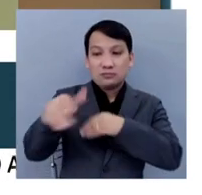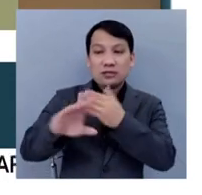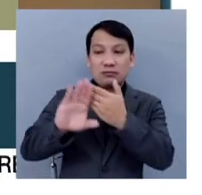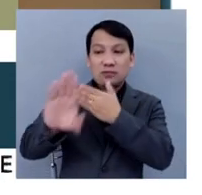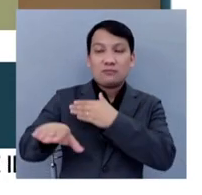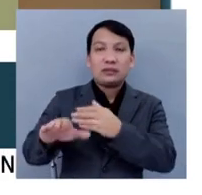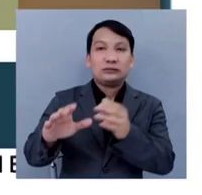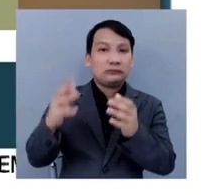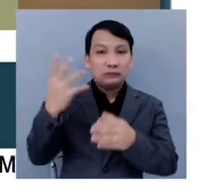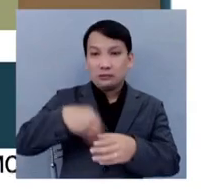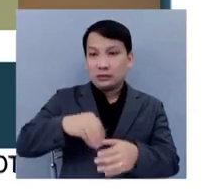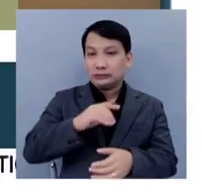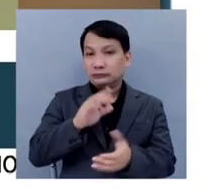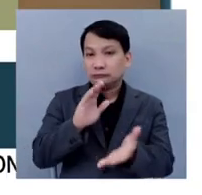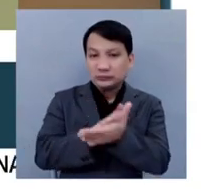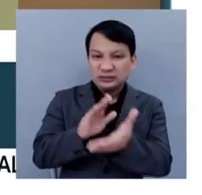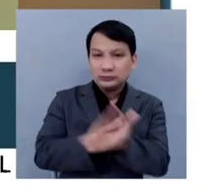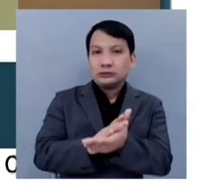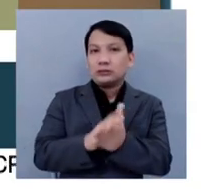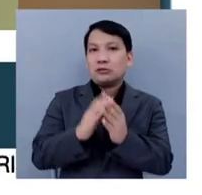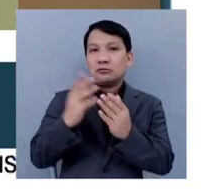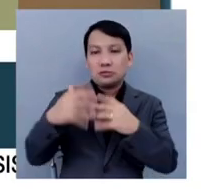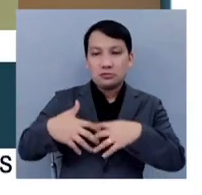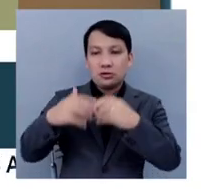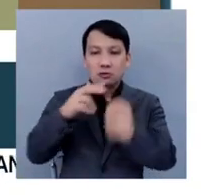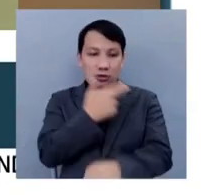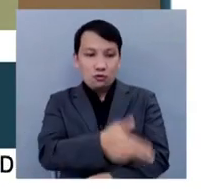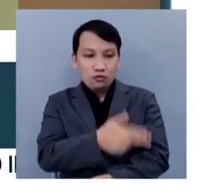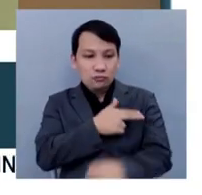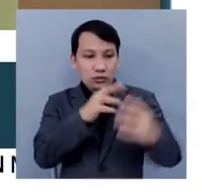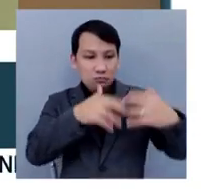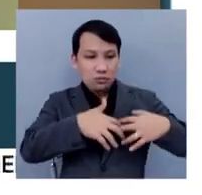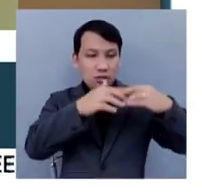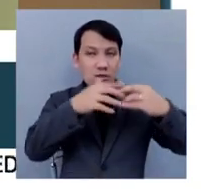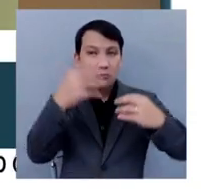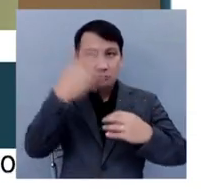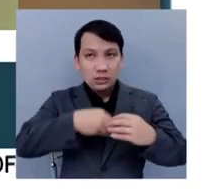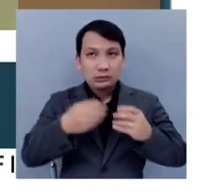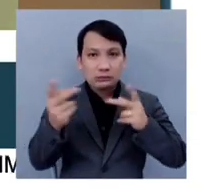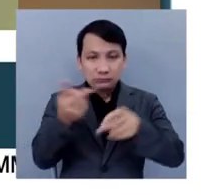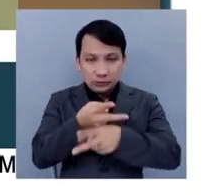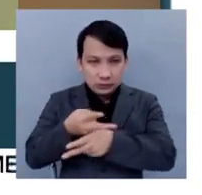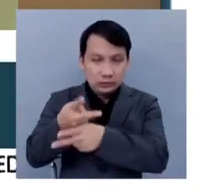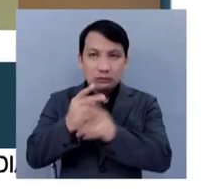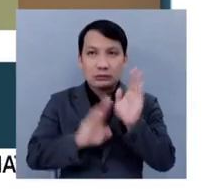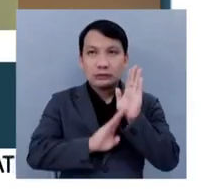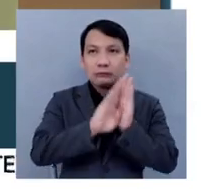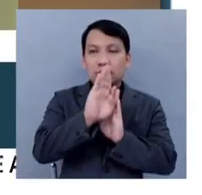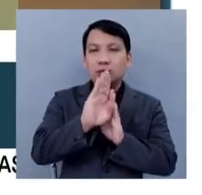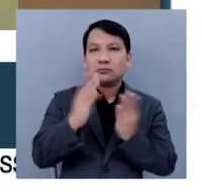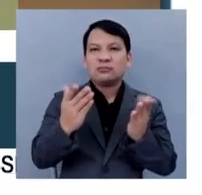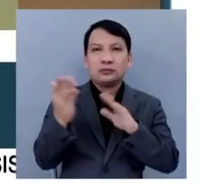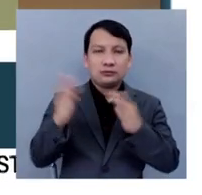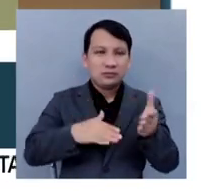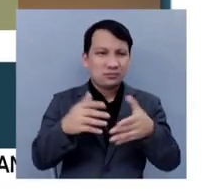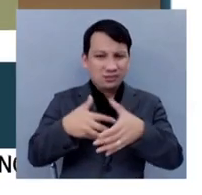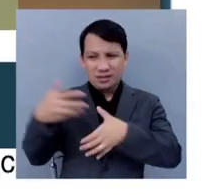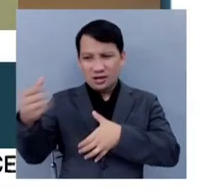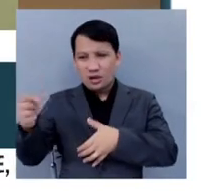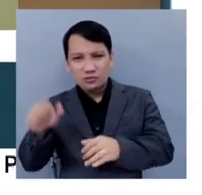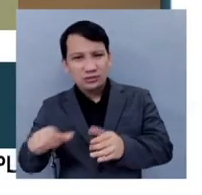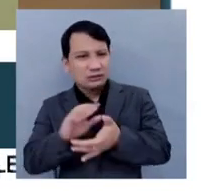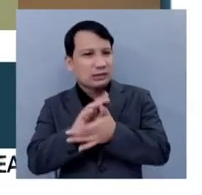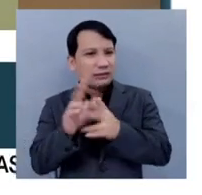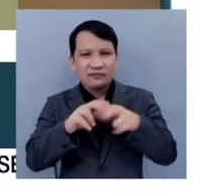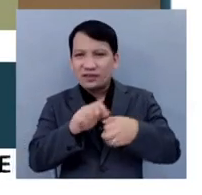decent schools, can ensure that hospitals can take care of people dying in a pandemic or even outside of a pandemic.